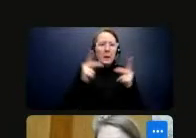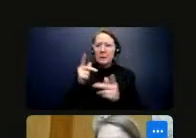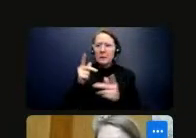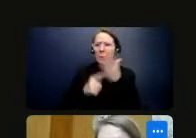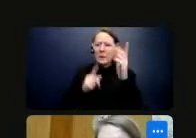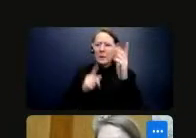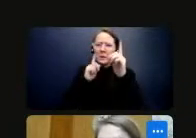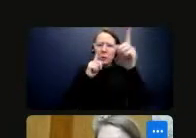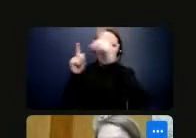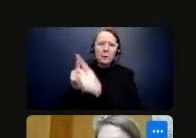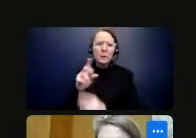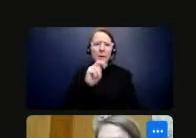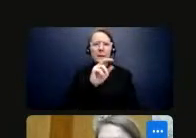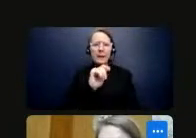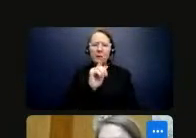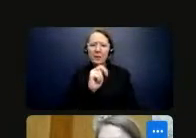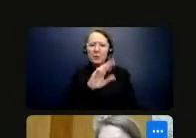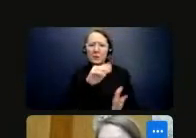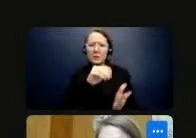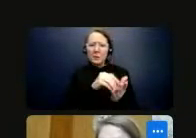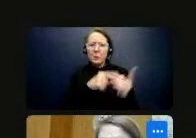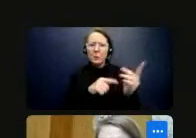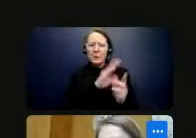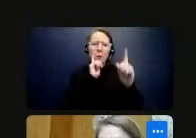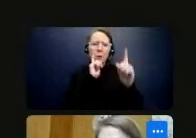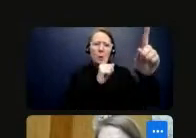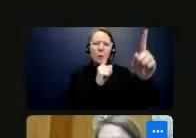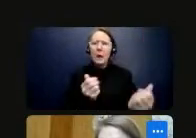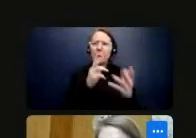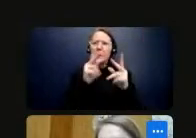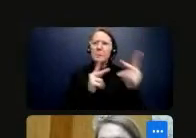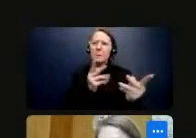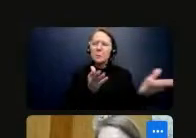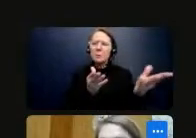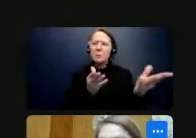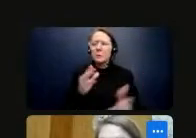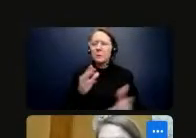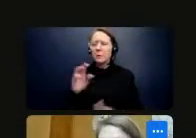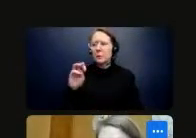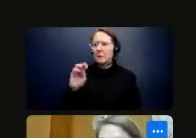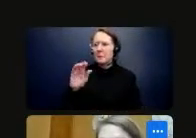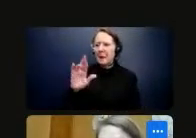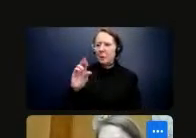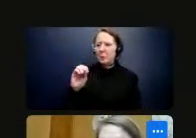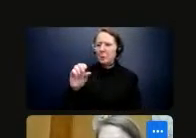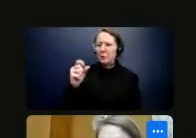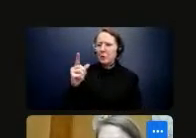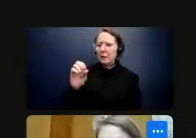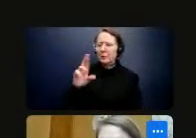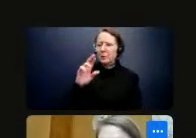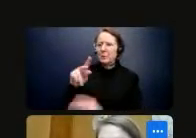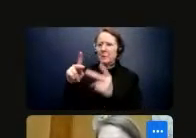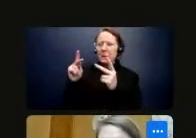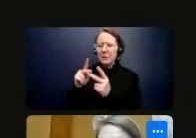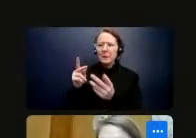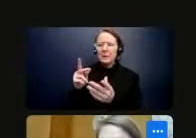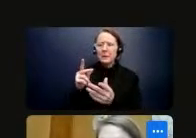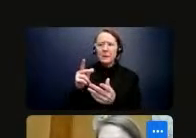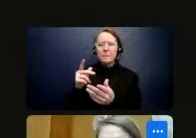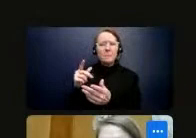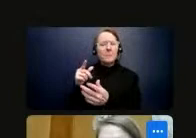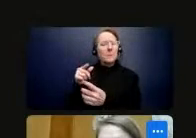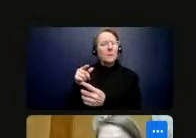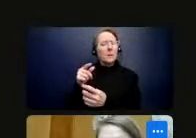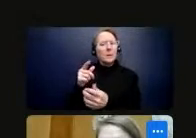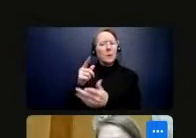goal of the Navigation Center in terms of people served? But what about one of the micro shelter sites? You know, we keep talking about setting up more of them, and I'm hoping we're going